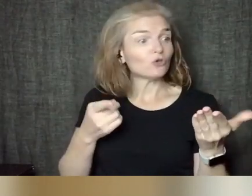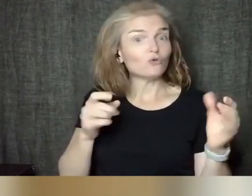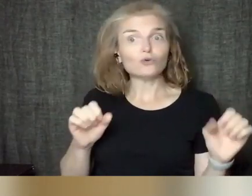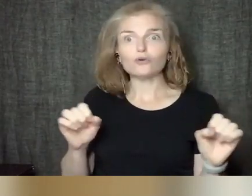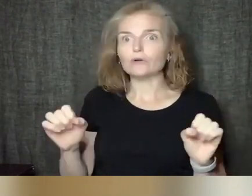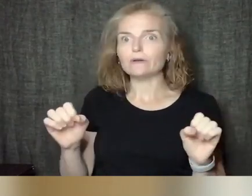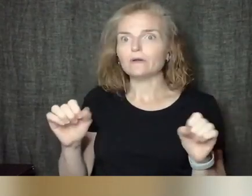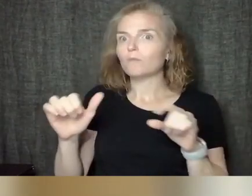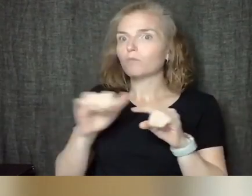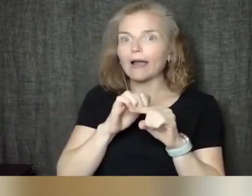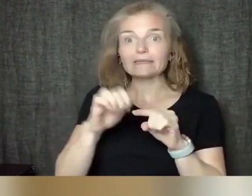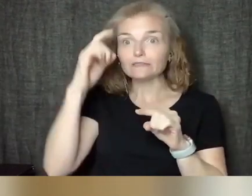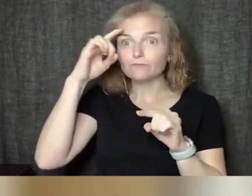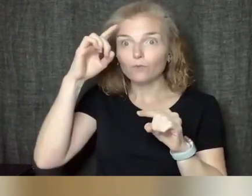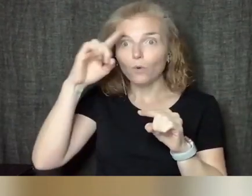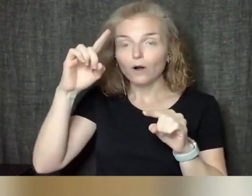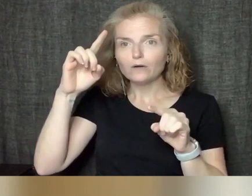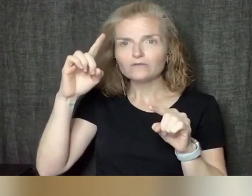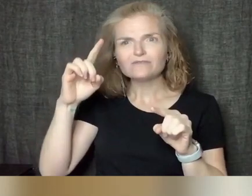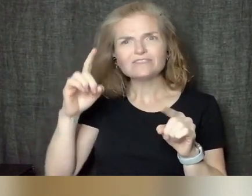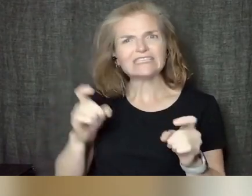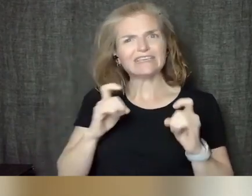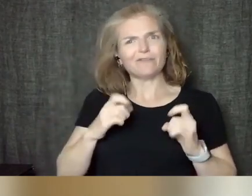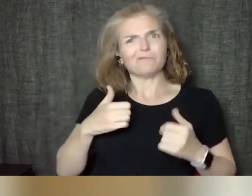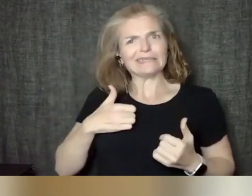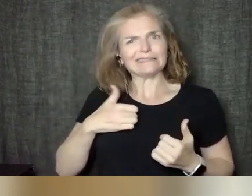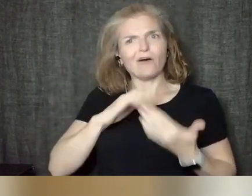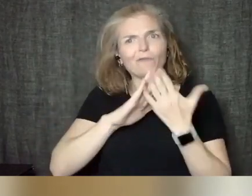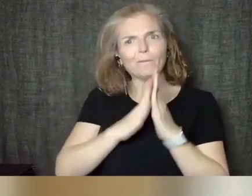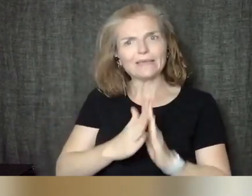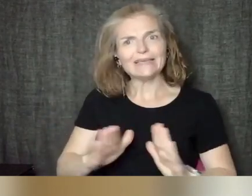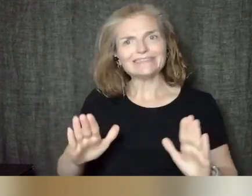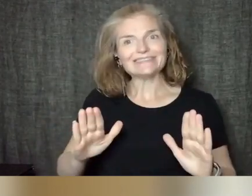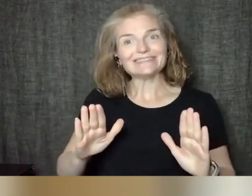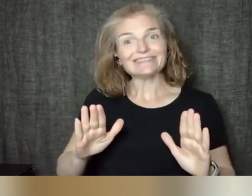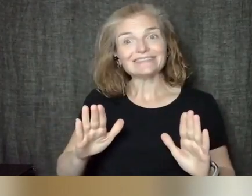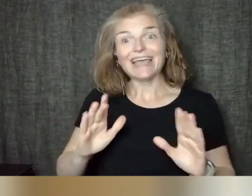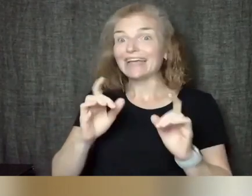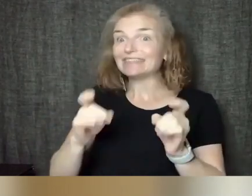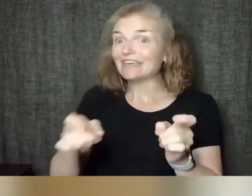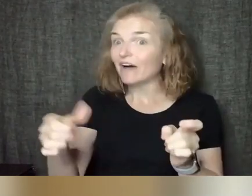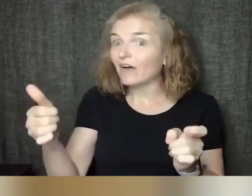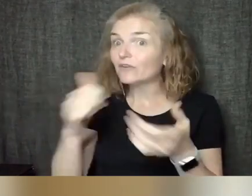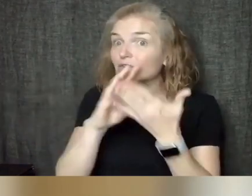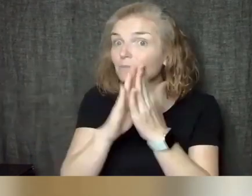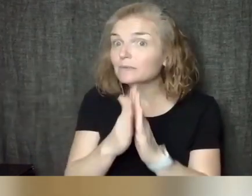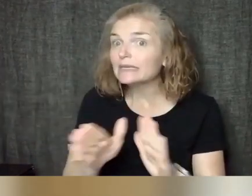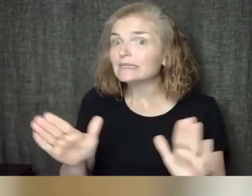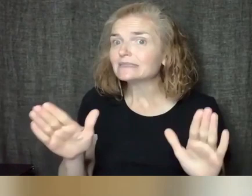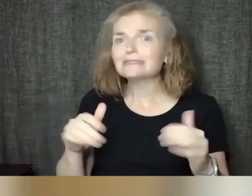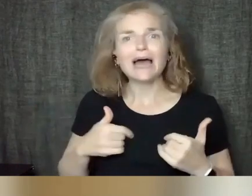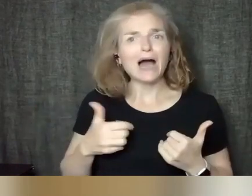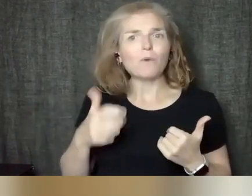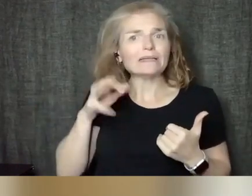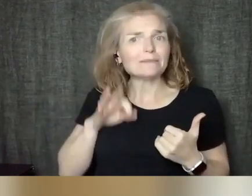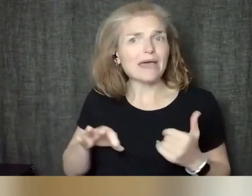benefit, bring peace to myself and others, or may this practice be of benefit to all beings. And